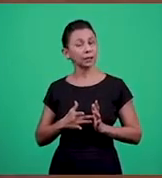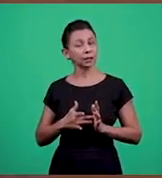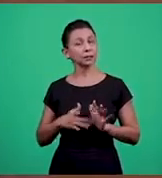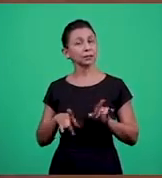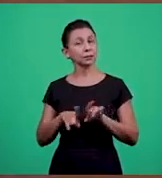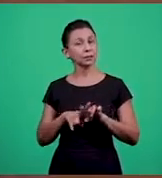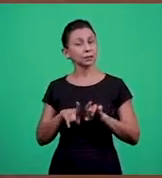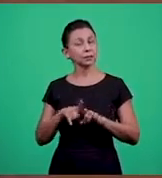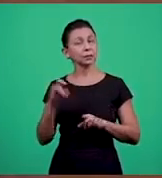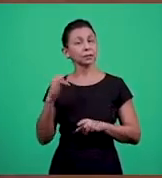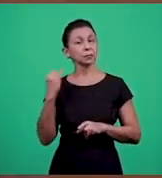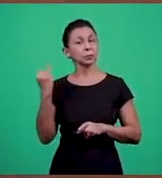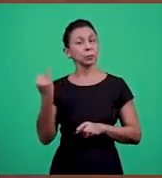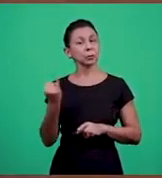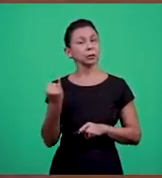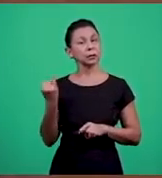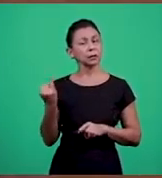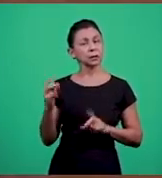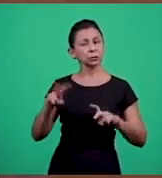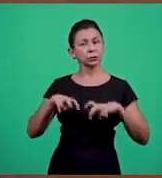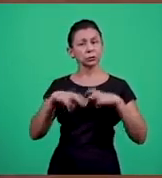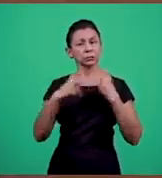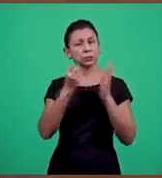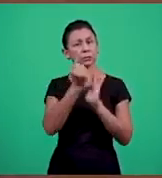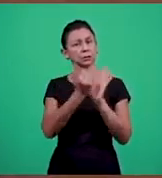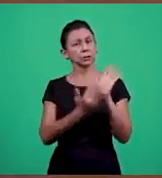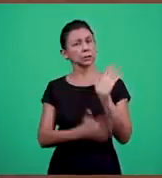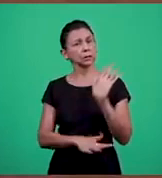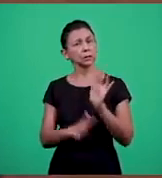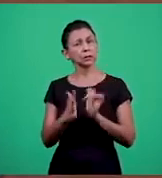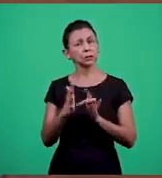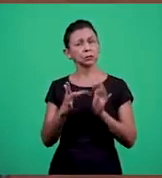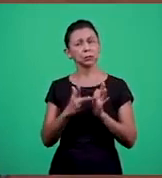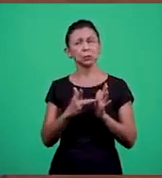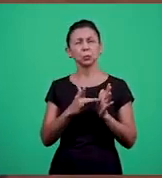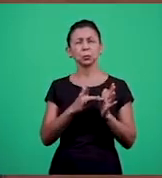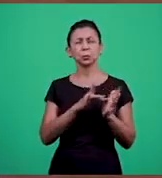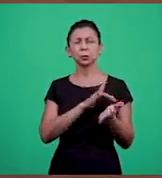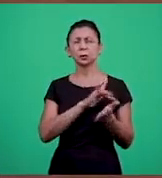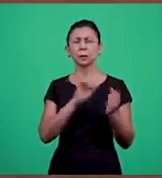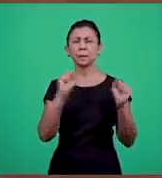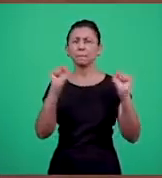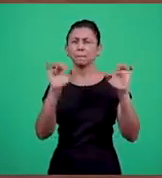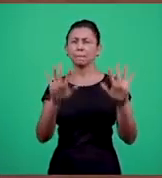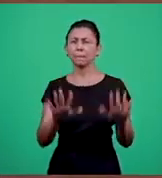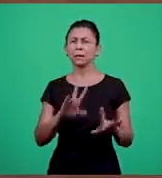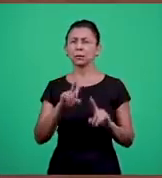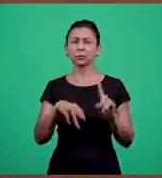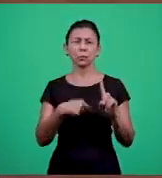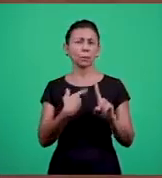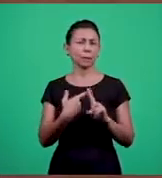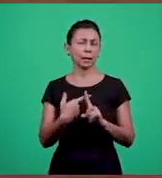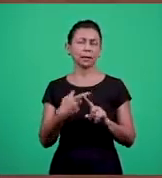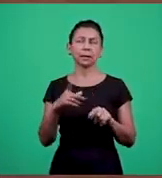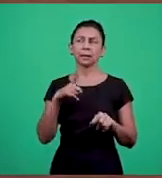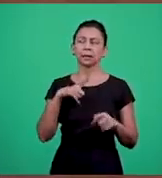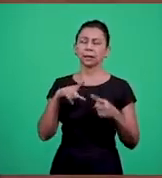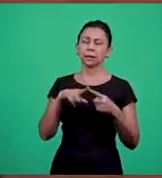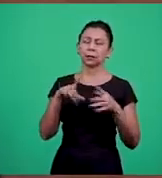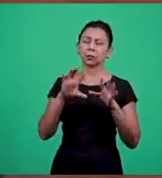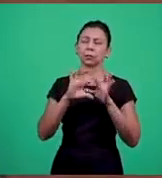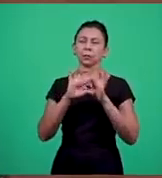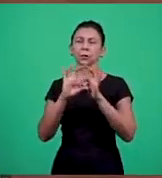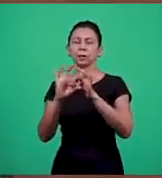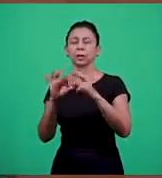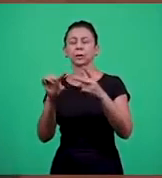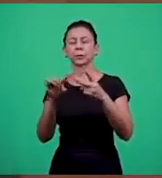desperate, we can say, because of this infirmity that has taken over the world. But we